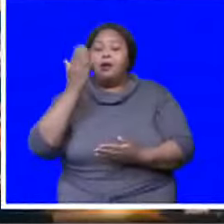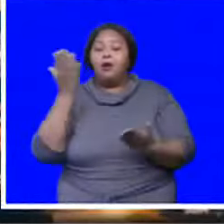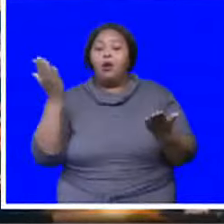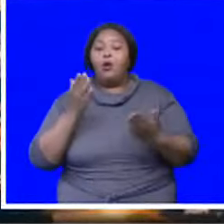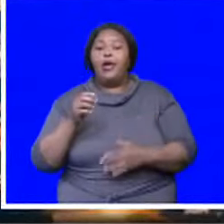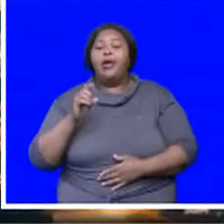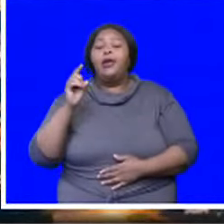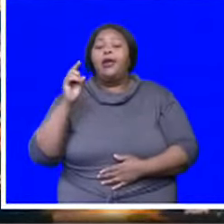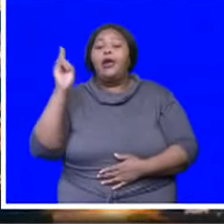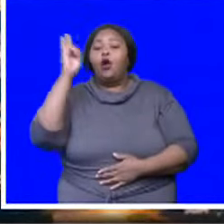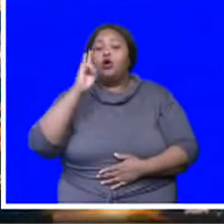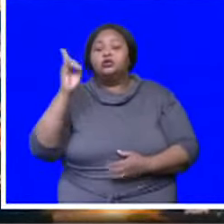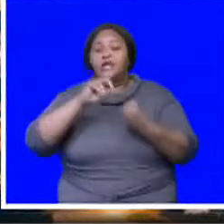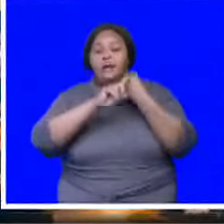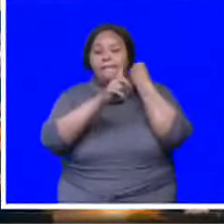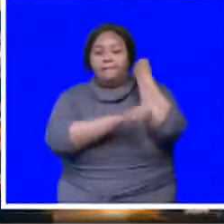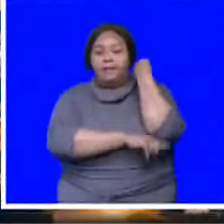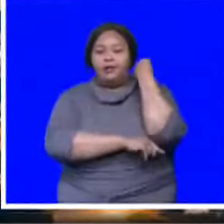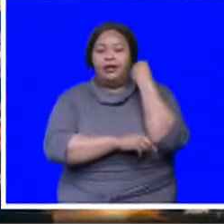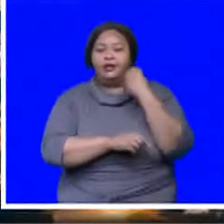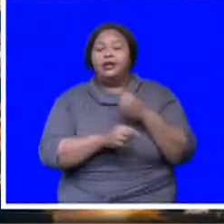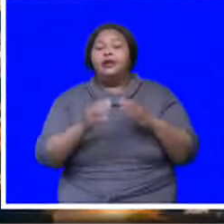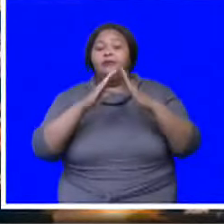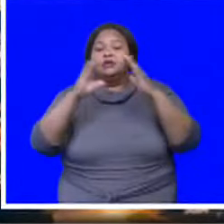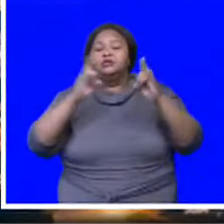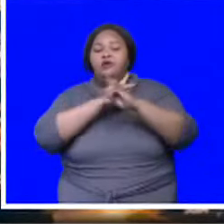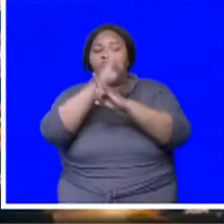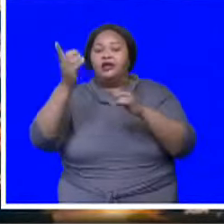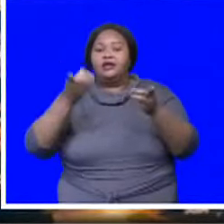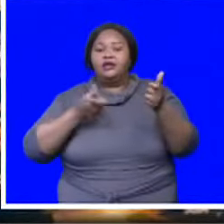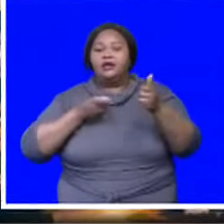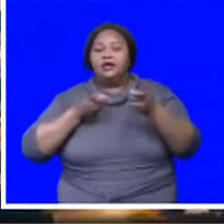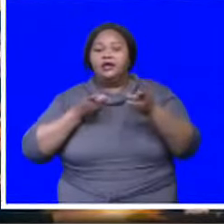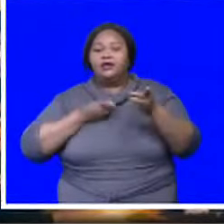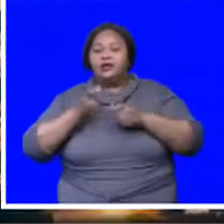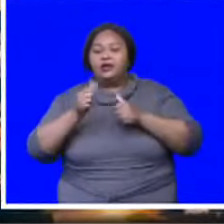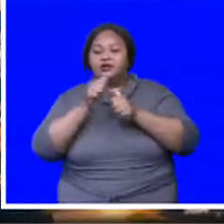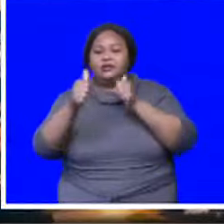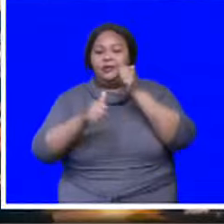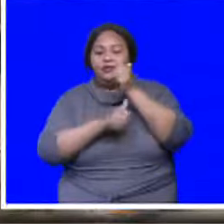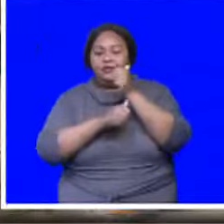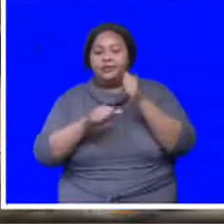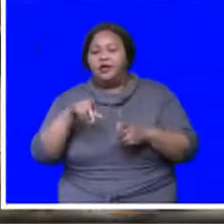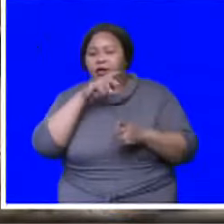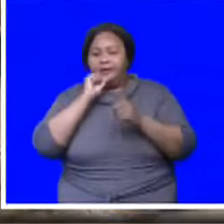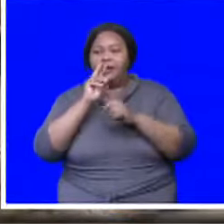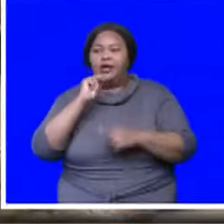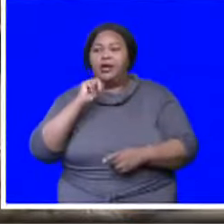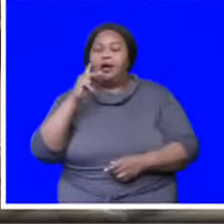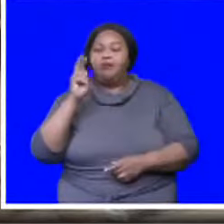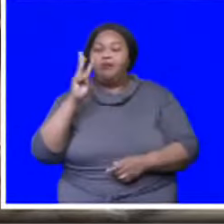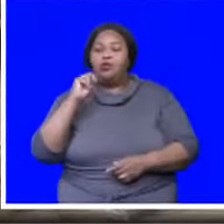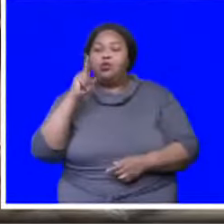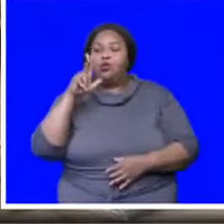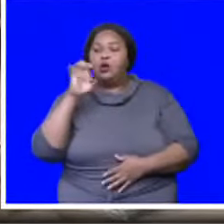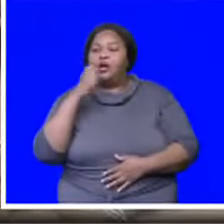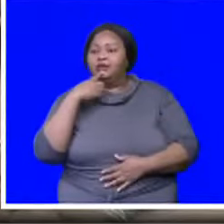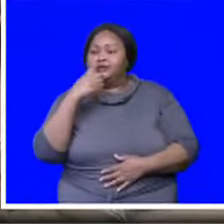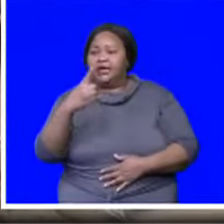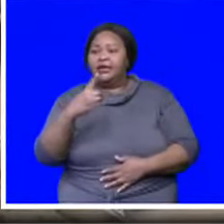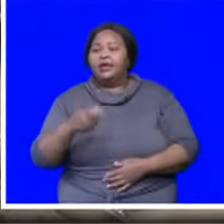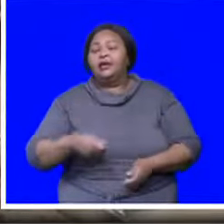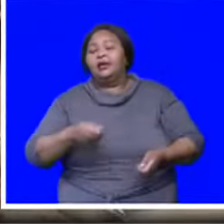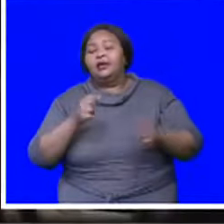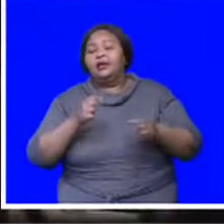Rejoice Ngambule, says the linen will be distributed to different health facilities around the country. The Chief Executive Officer